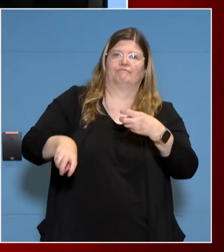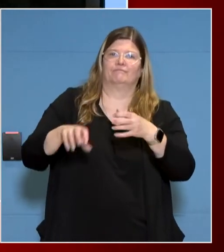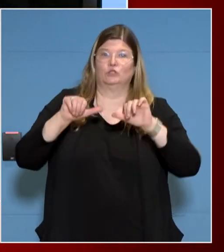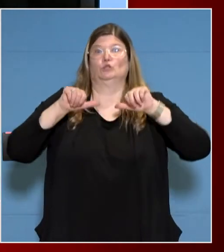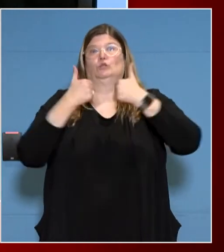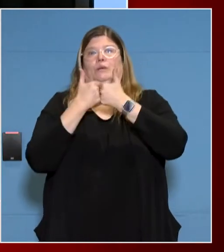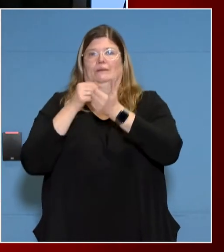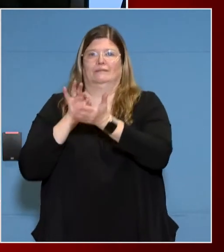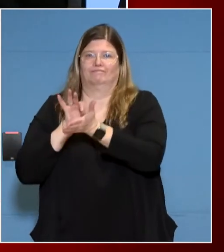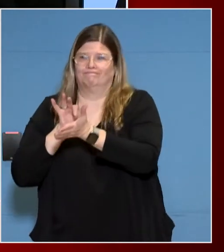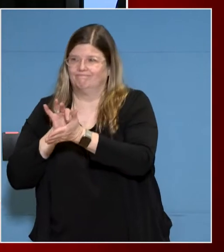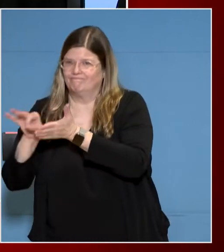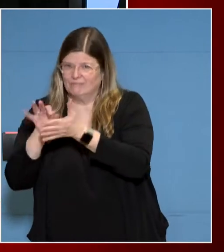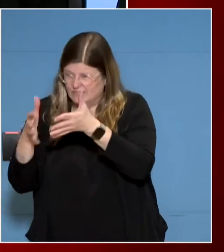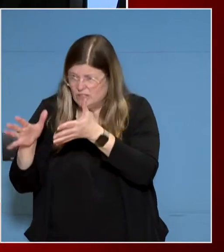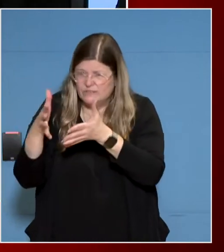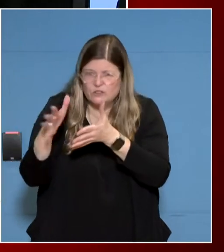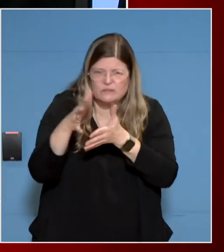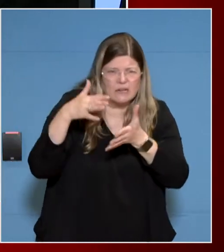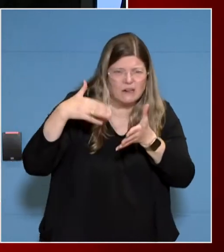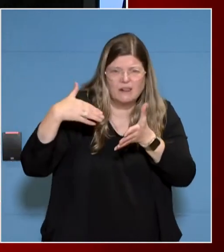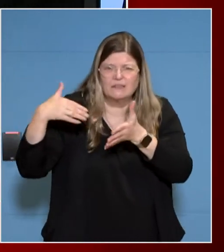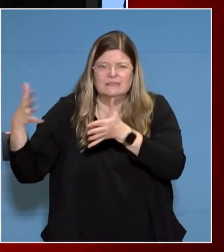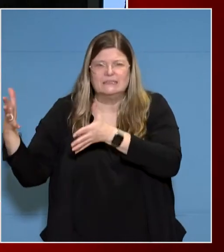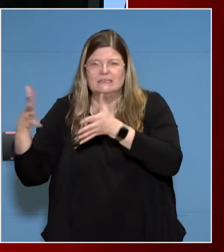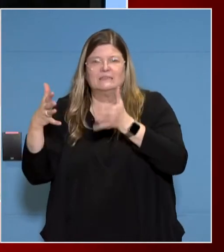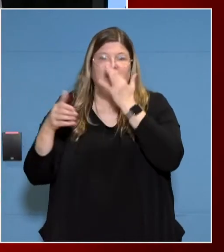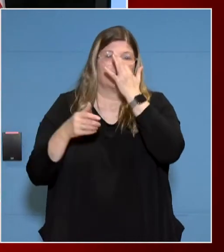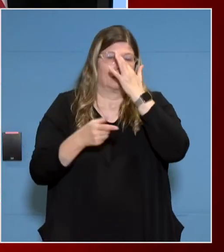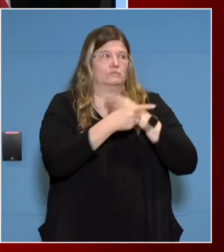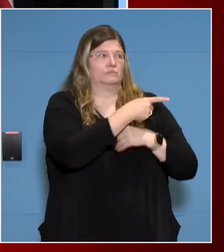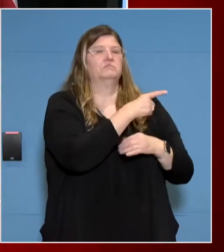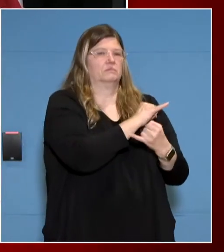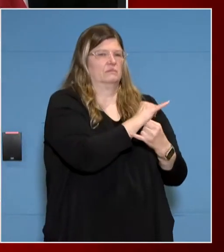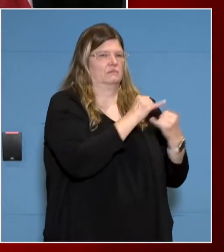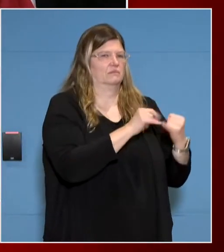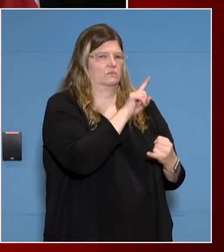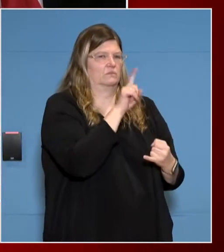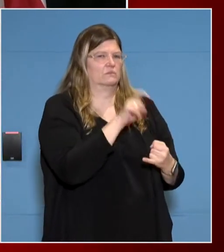question. Why was it important for you to get vaccinated on camera today?